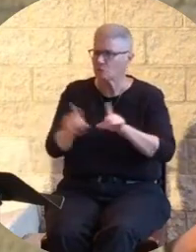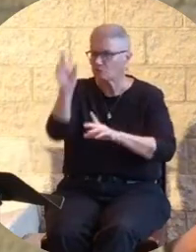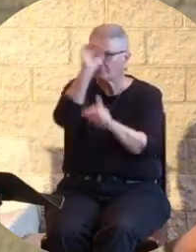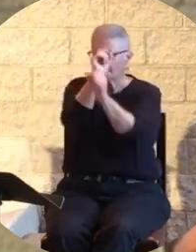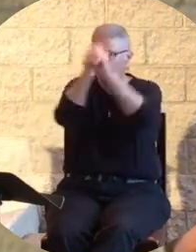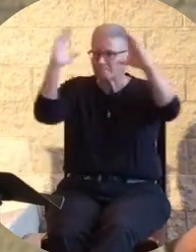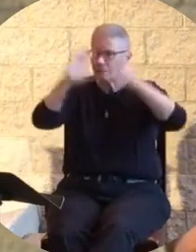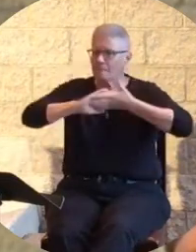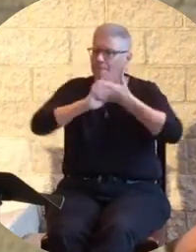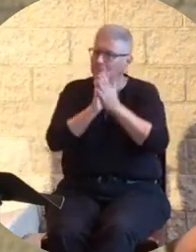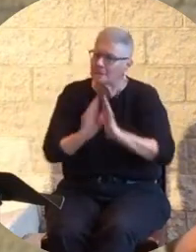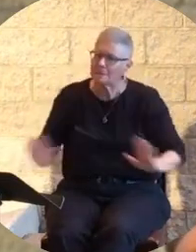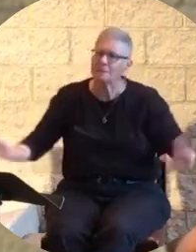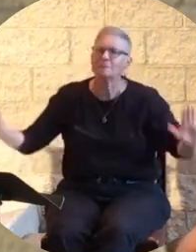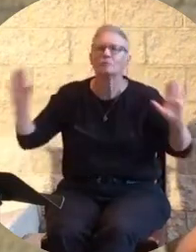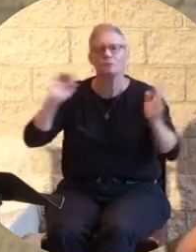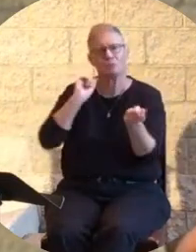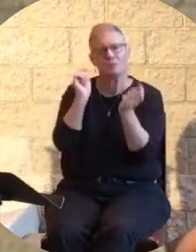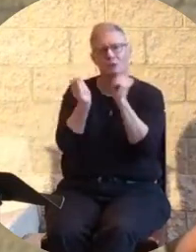transition into 2021.